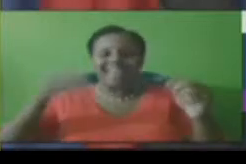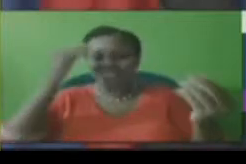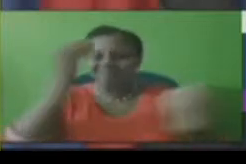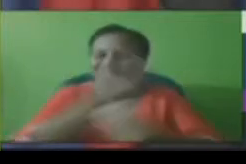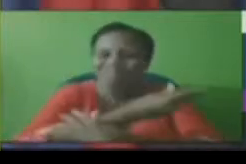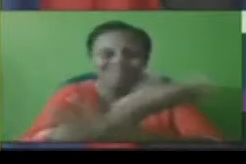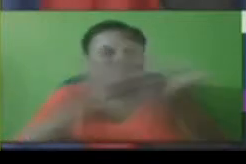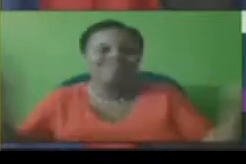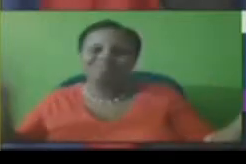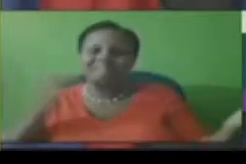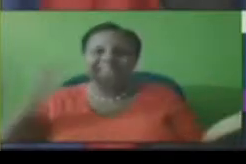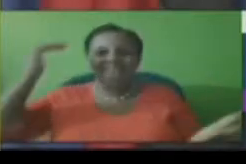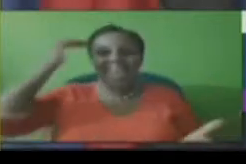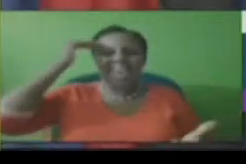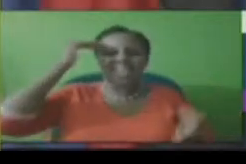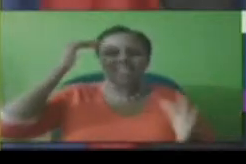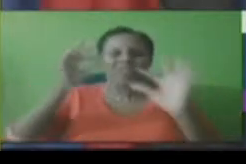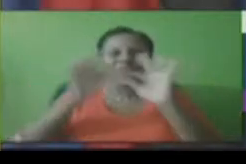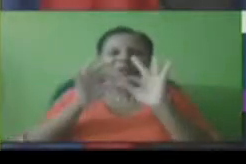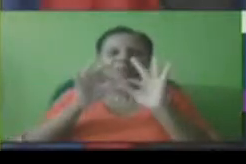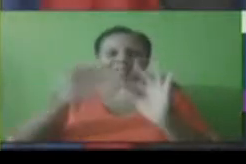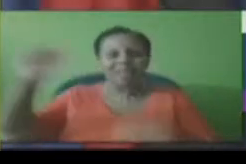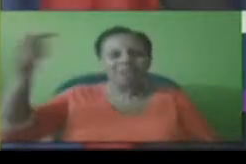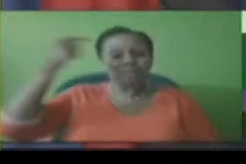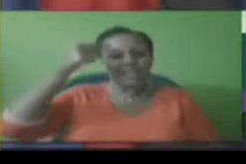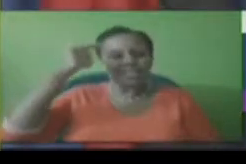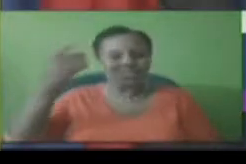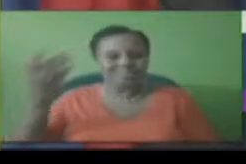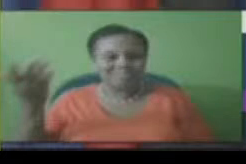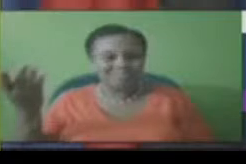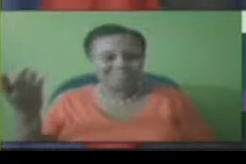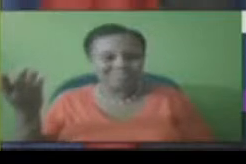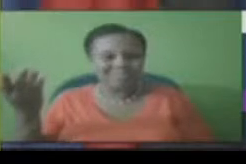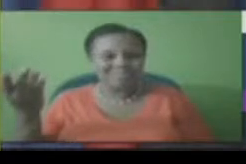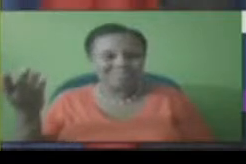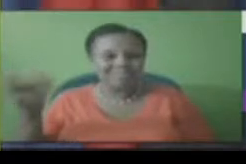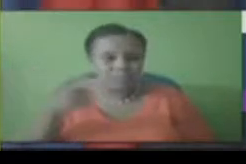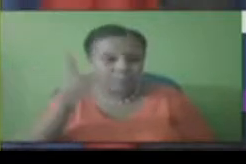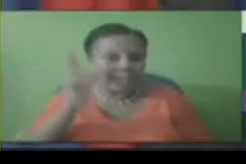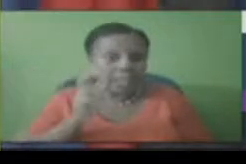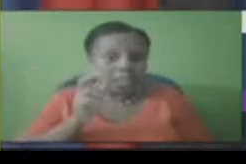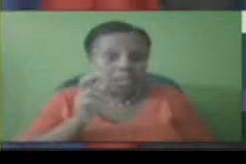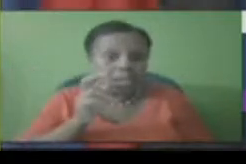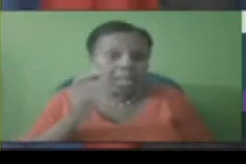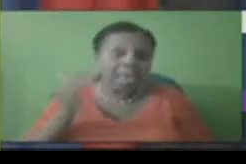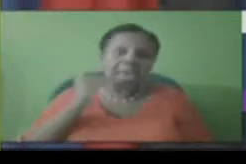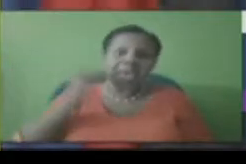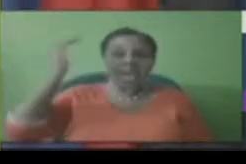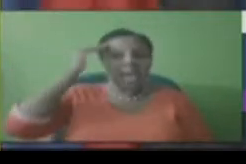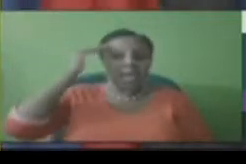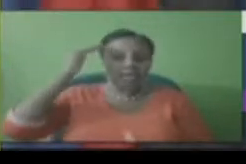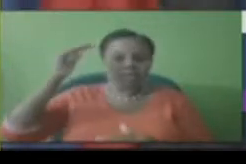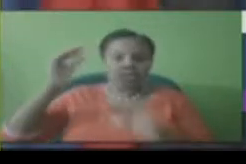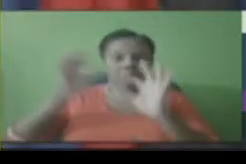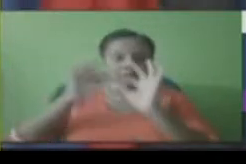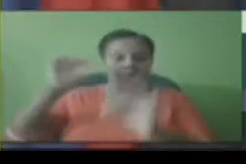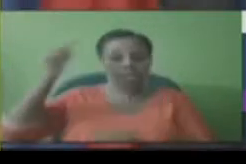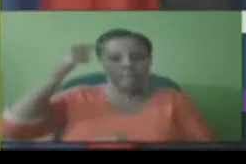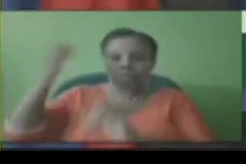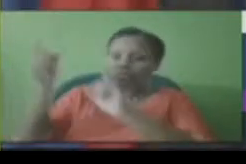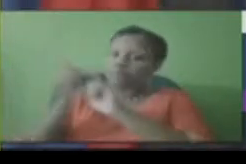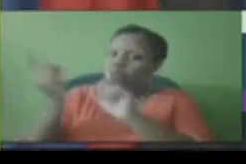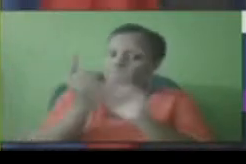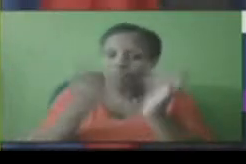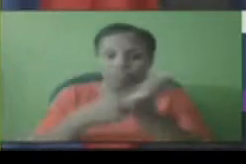You know what I'm saying? So here the heads of government were meeting, responsible for the populations in these islands. And our staff